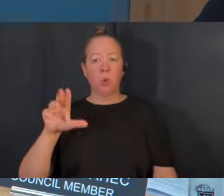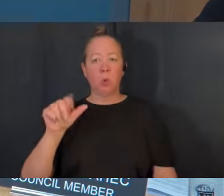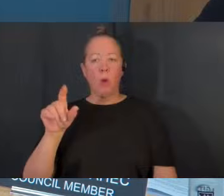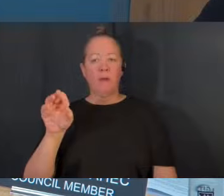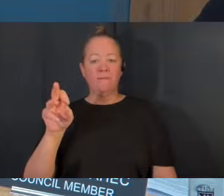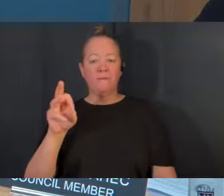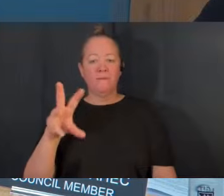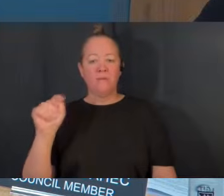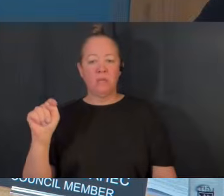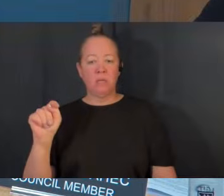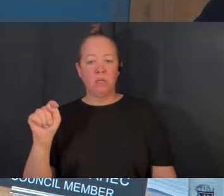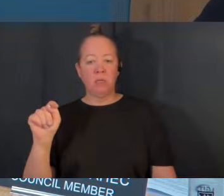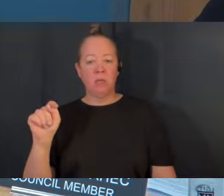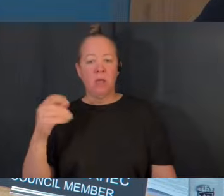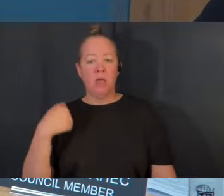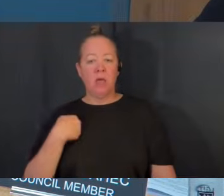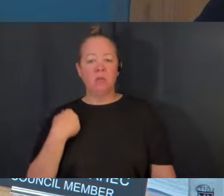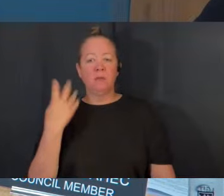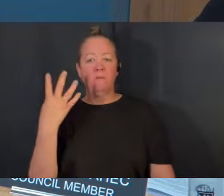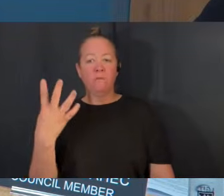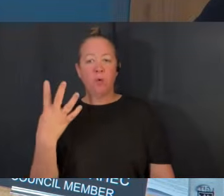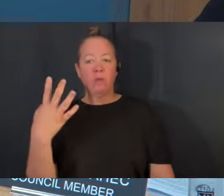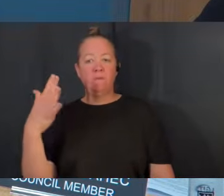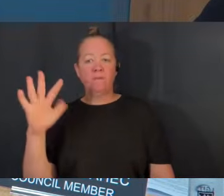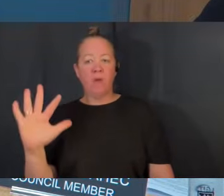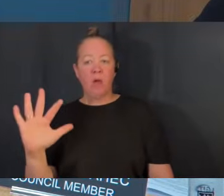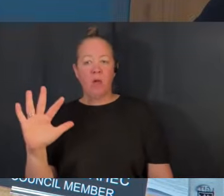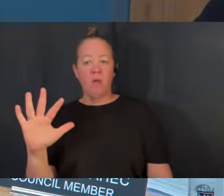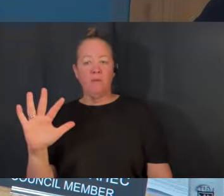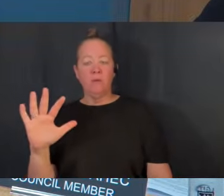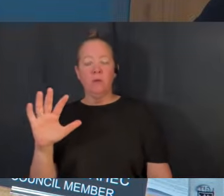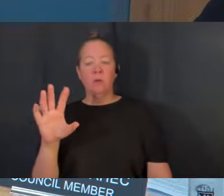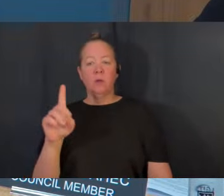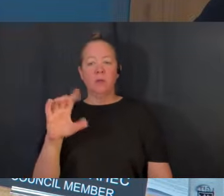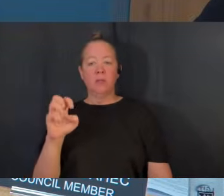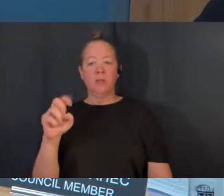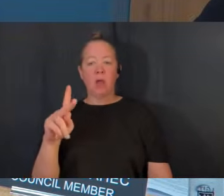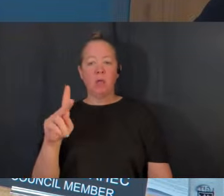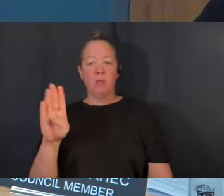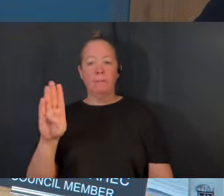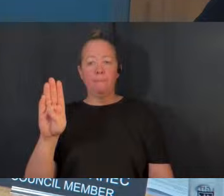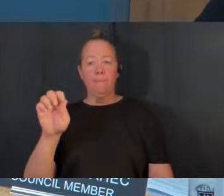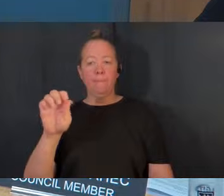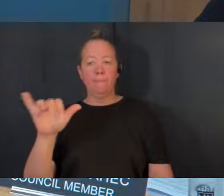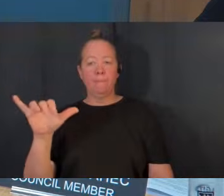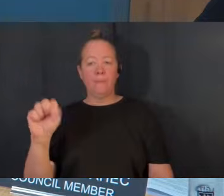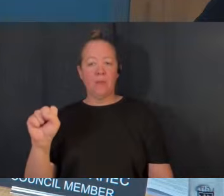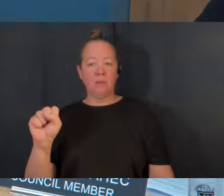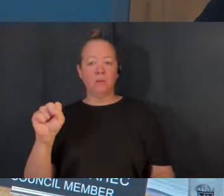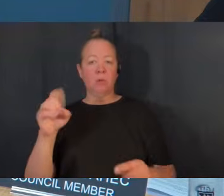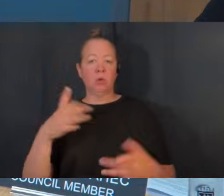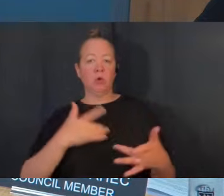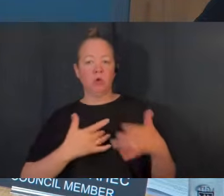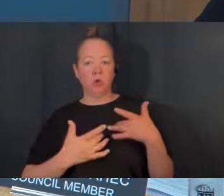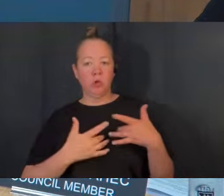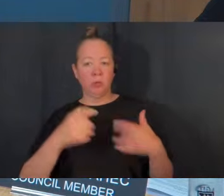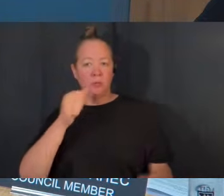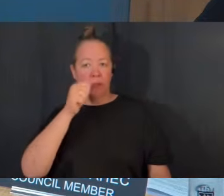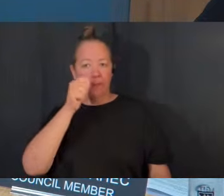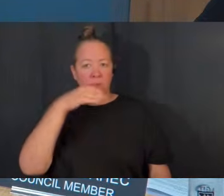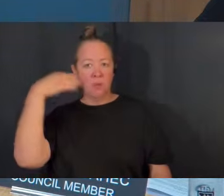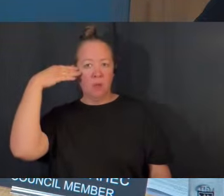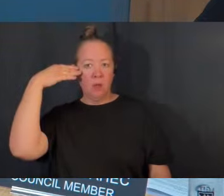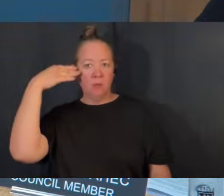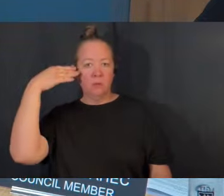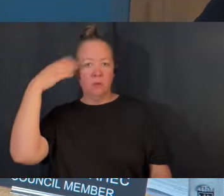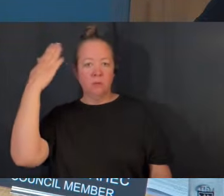the worry is that if Amazon or an equivalent operator took control of it, we would be having